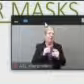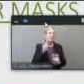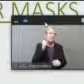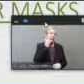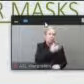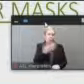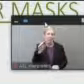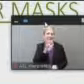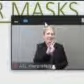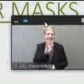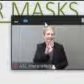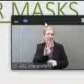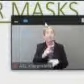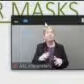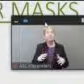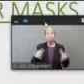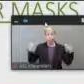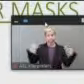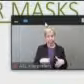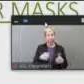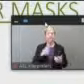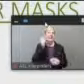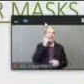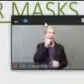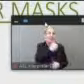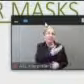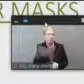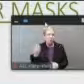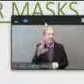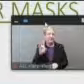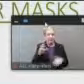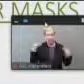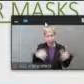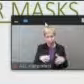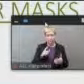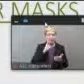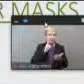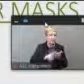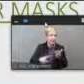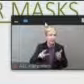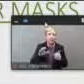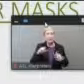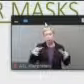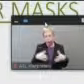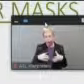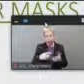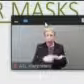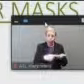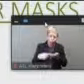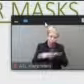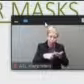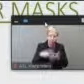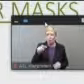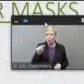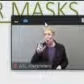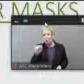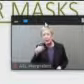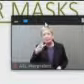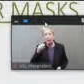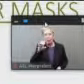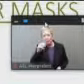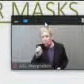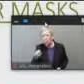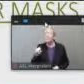paint that picture, there's 6 or 7 cabinet secretaries there every day that are managing the pandemic. Laura Parahone and Tracy Collins,